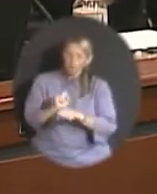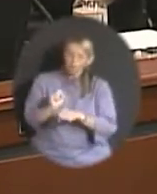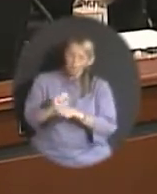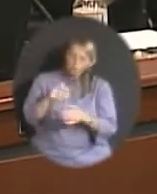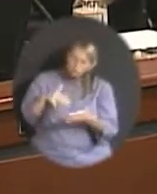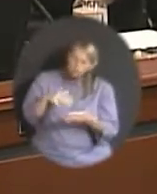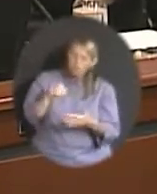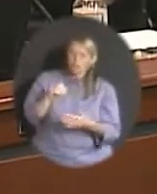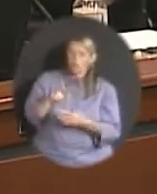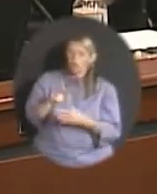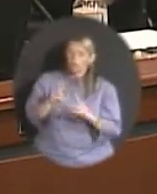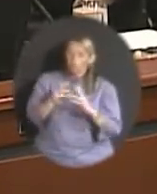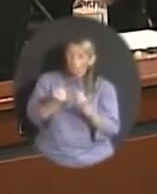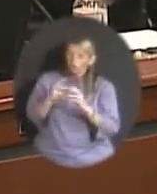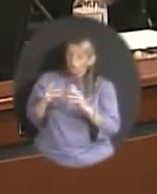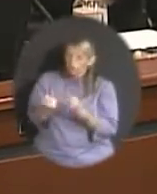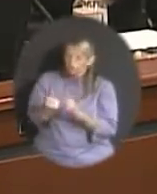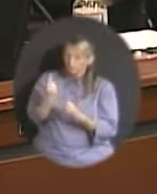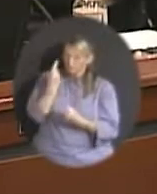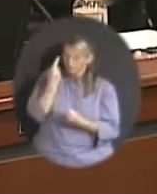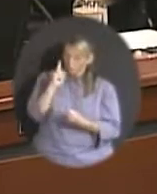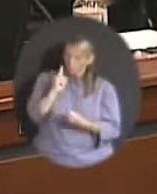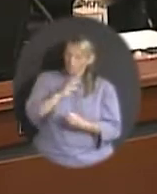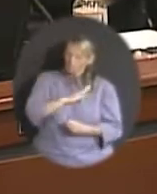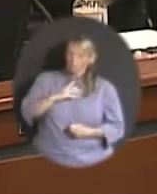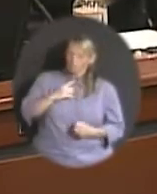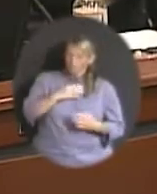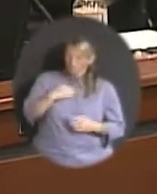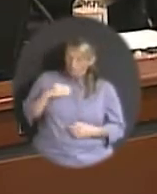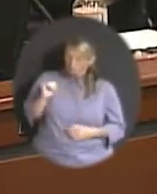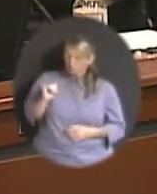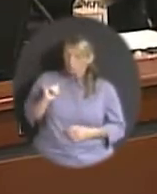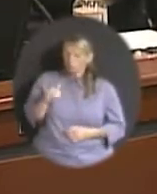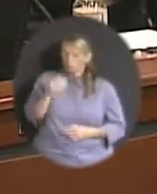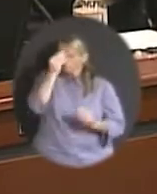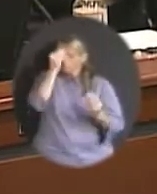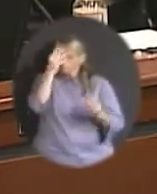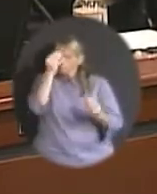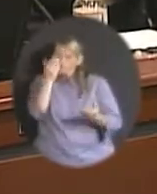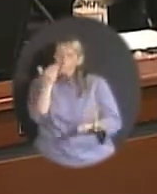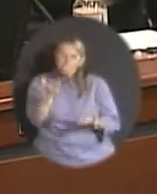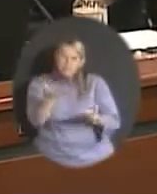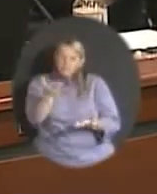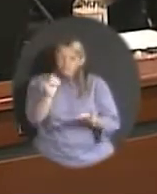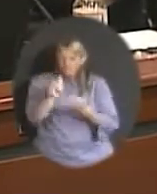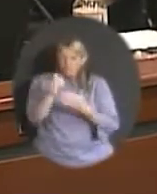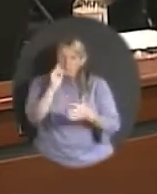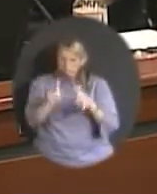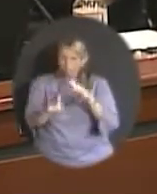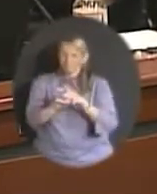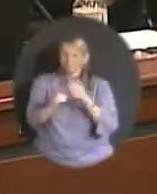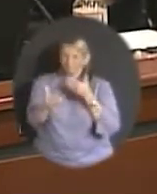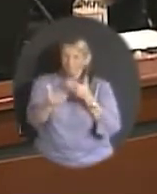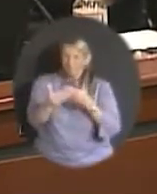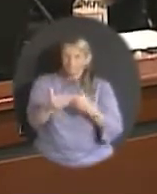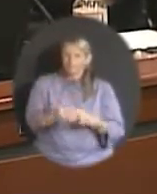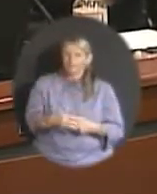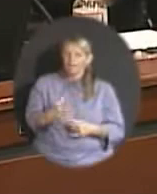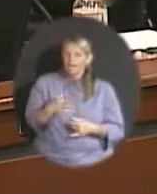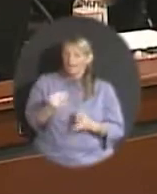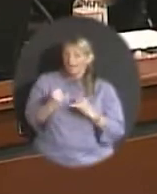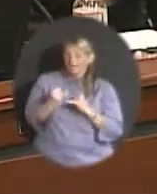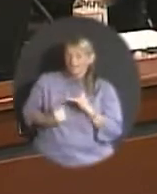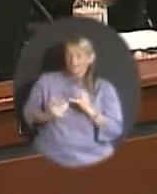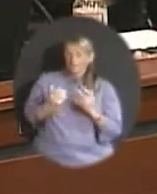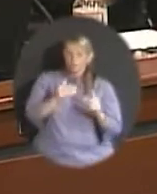a workshop, something like that. So just a heads up that might be coming your way. And then finally, I just want to remind